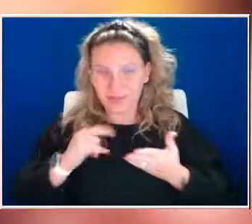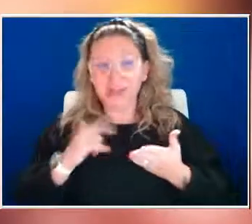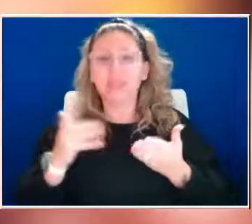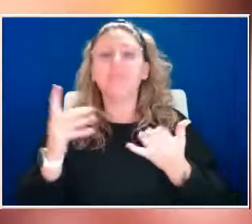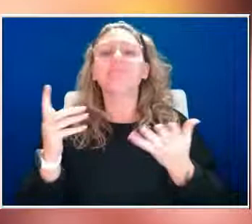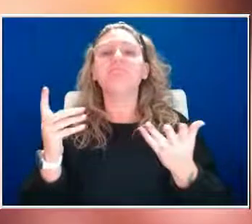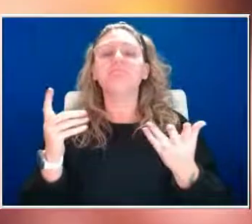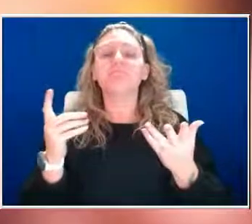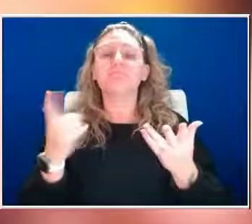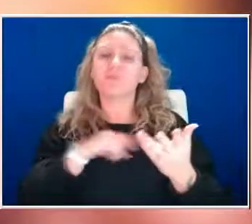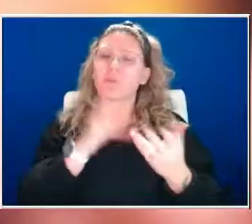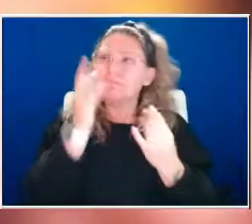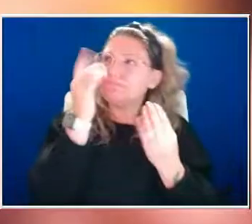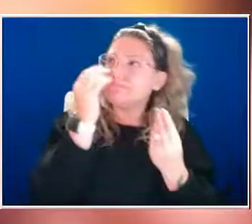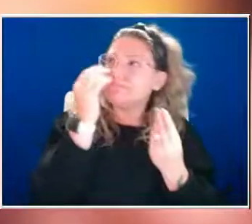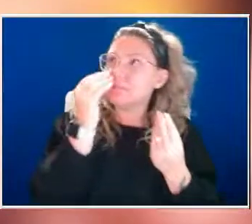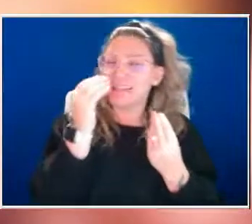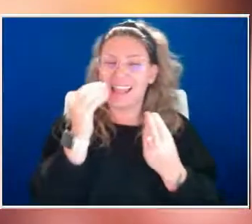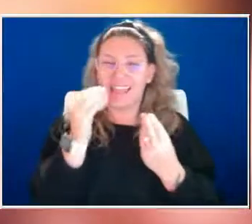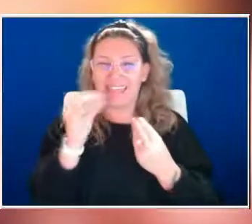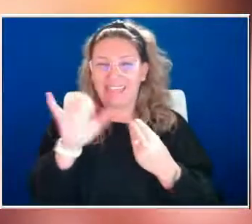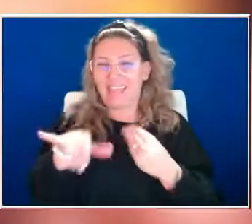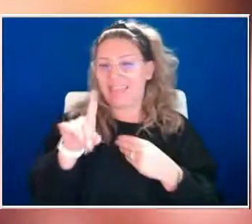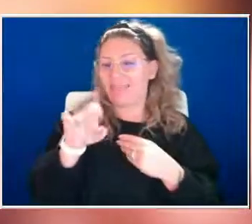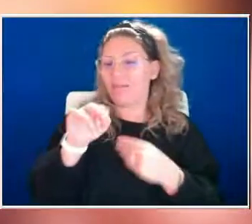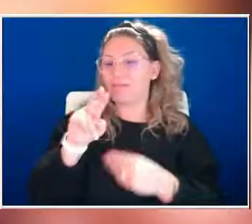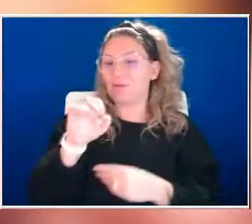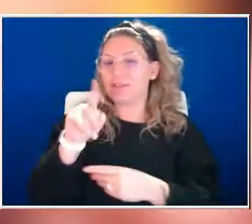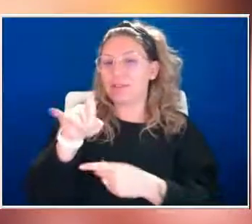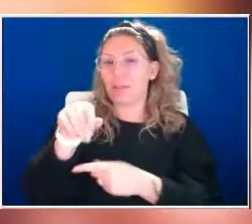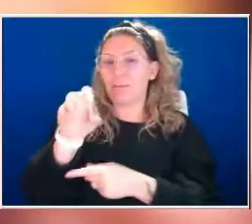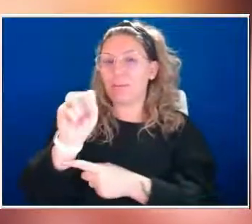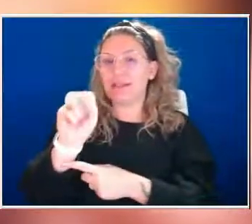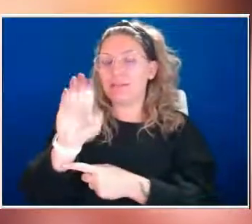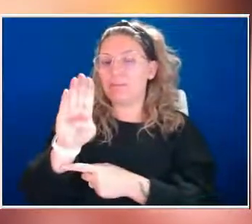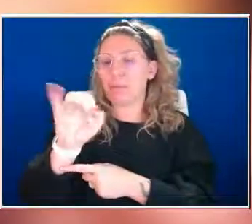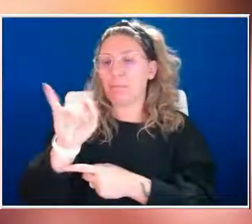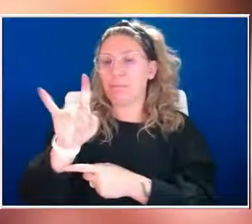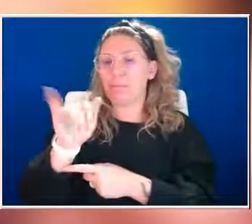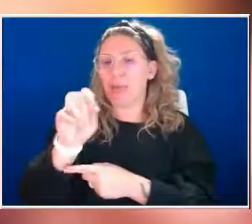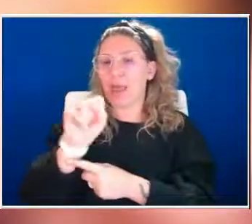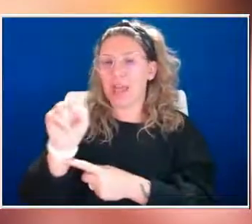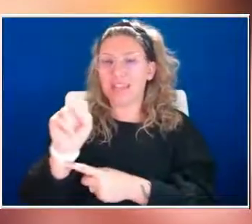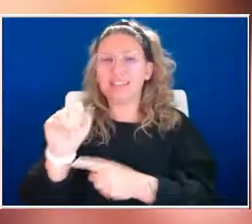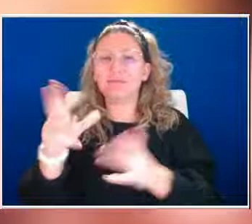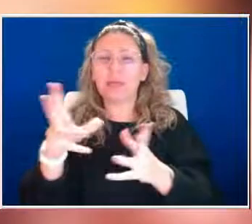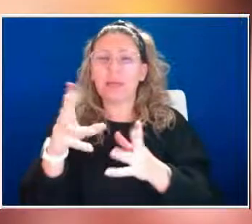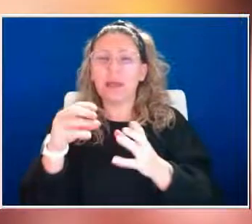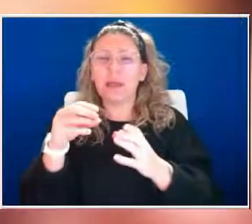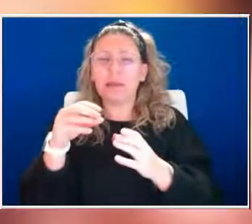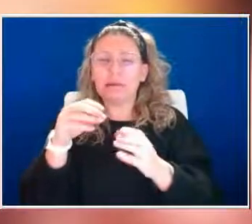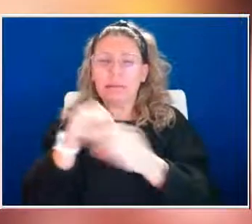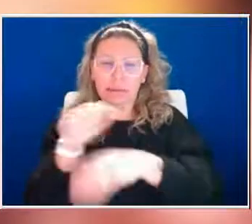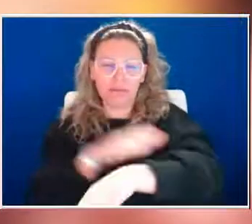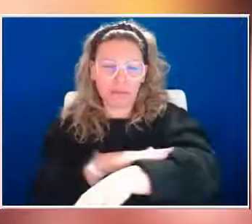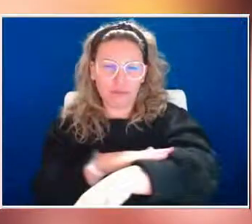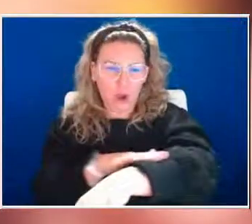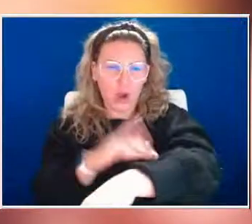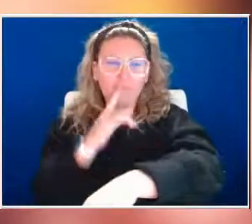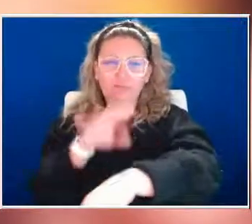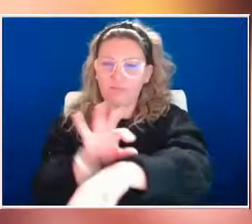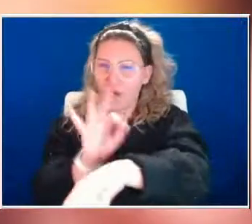we could consider doing a lymphovenous bypass. This would probably be done more in the extremity of your arm to locate a